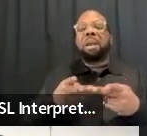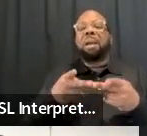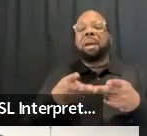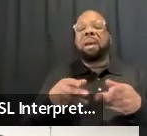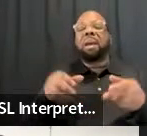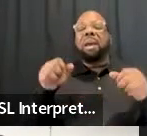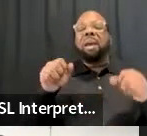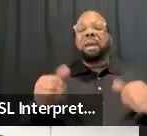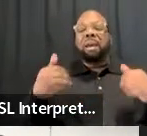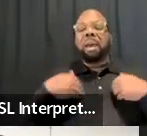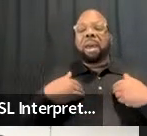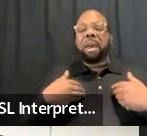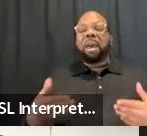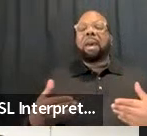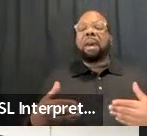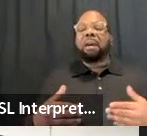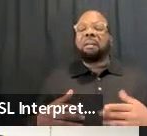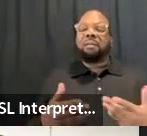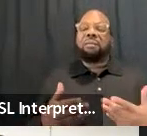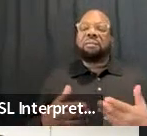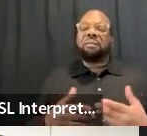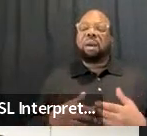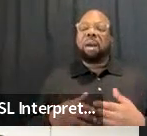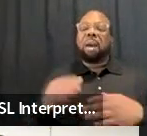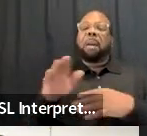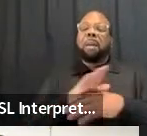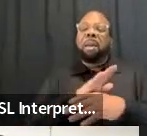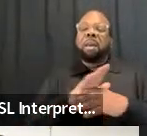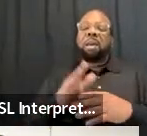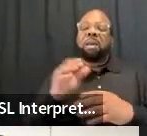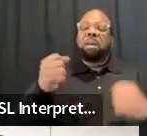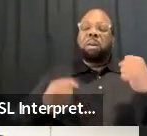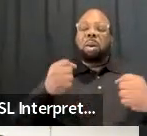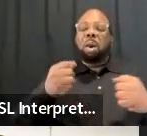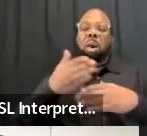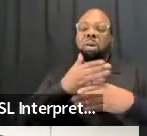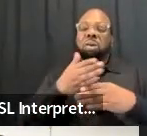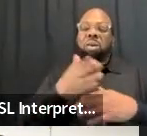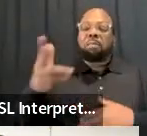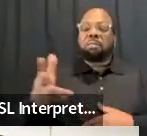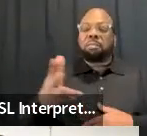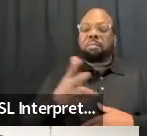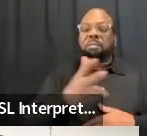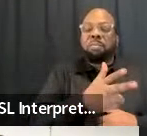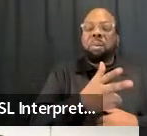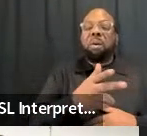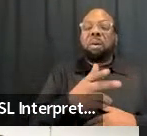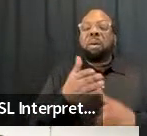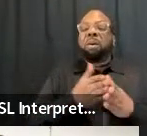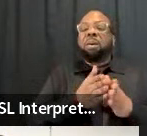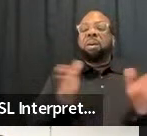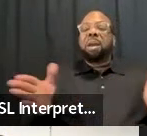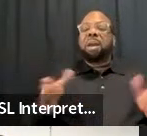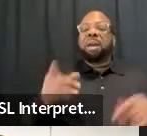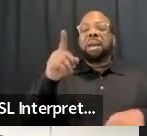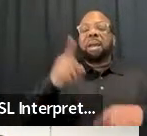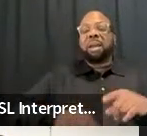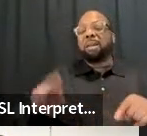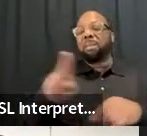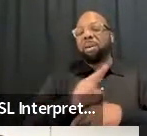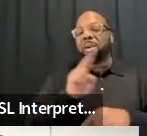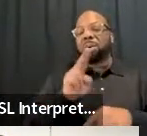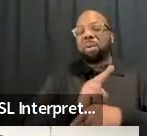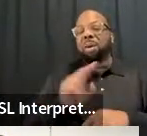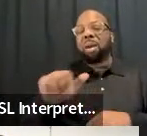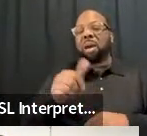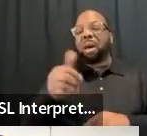vehicles. The important thing to note here is that generally, accessory parking spaces cannot be used for uses other